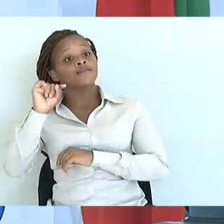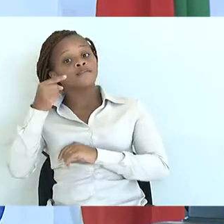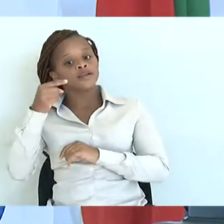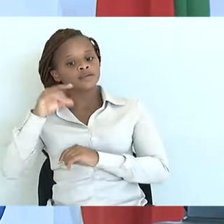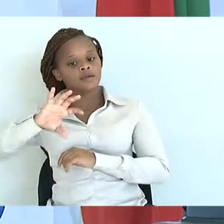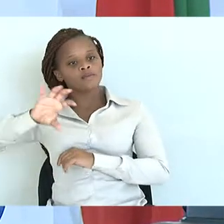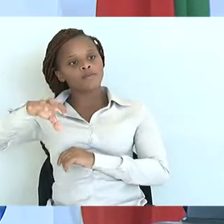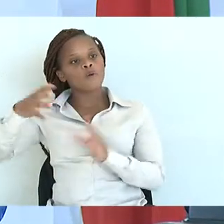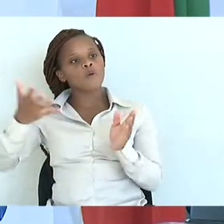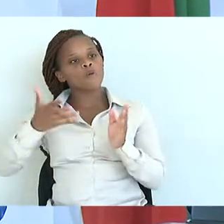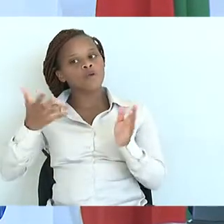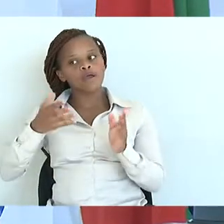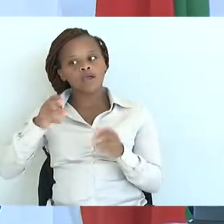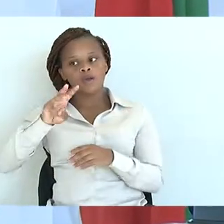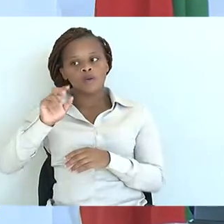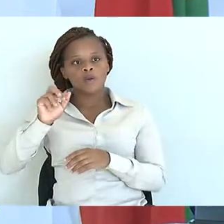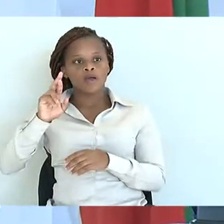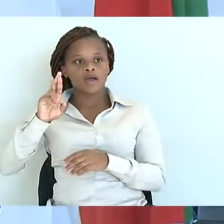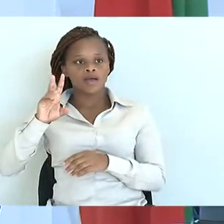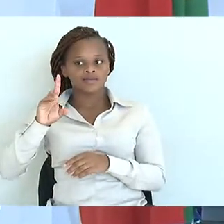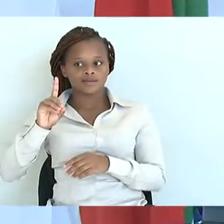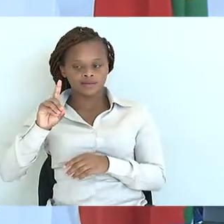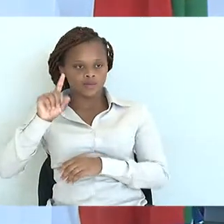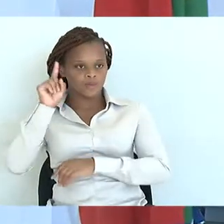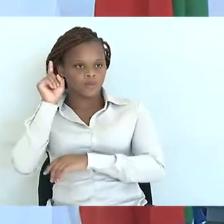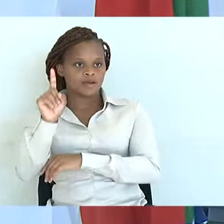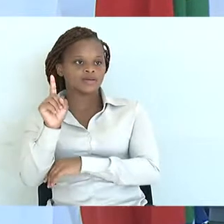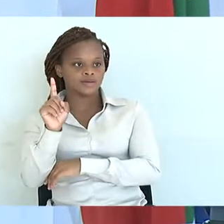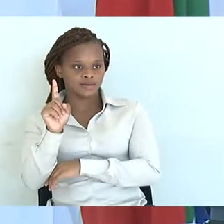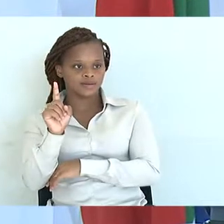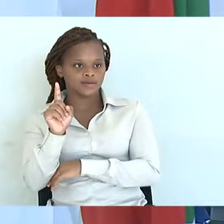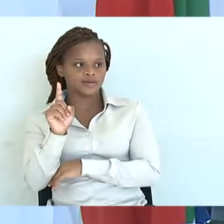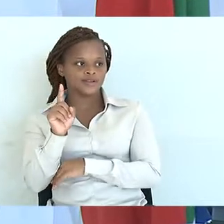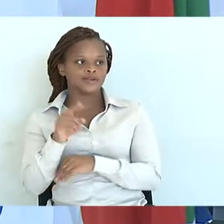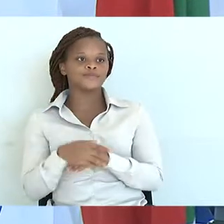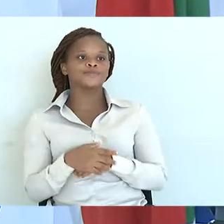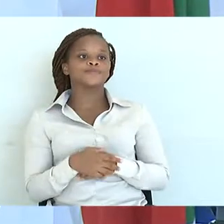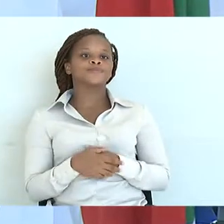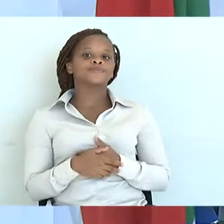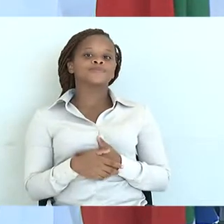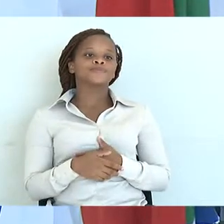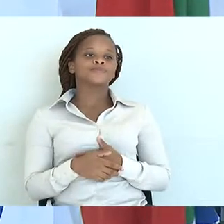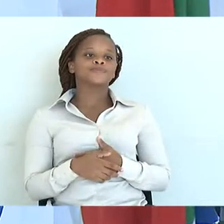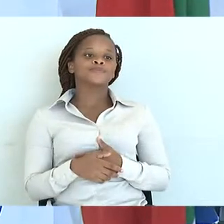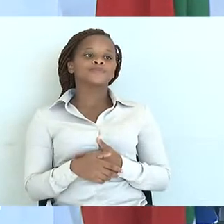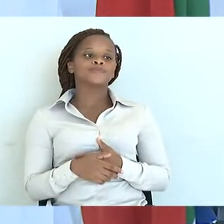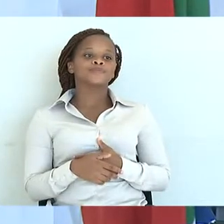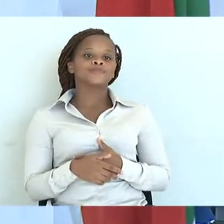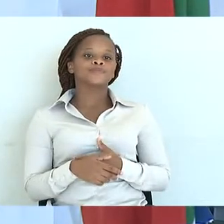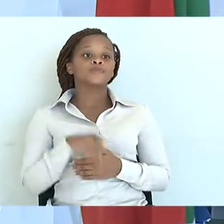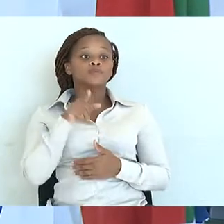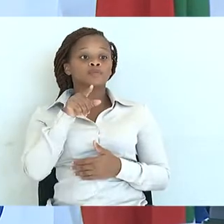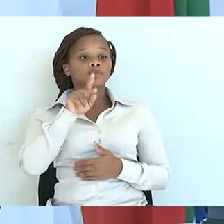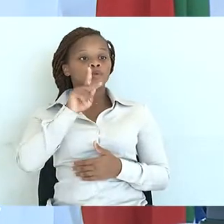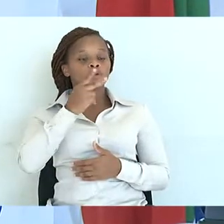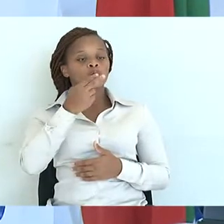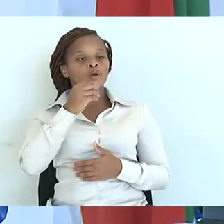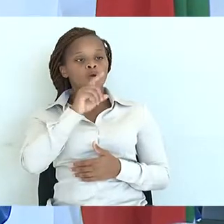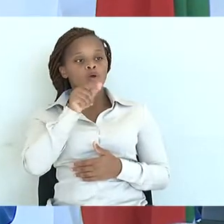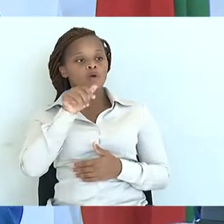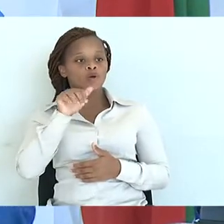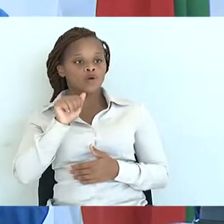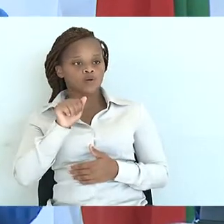eWoshu, and sayi-hand over kwi-department kaMama uKhoza uMkhathini ayifandayo 100%, wayifaka